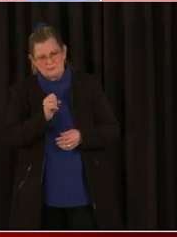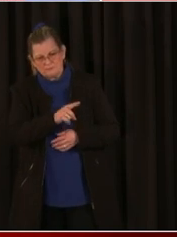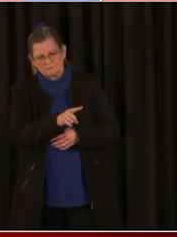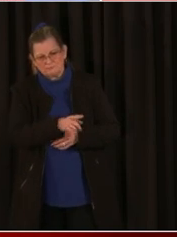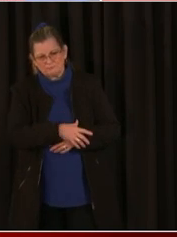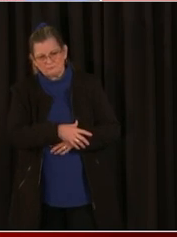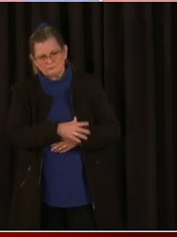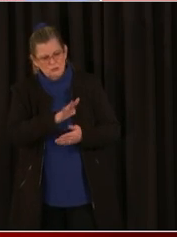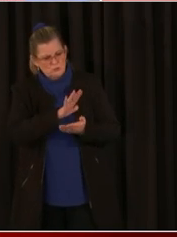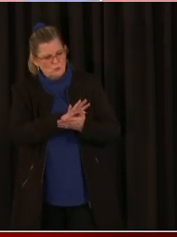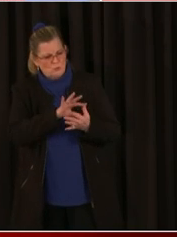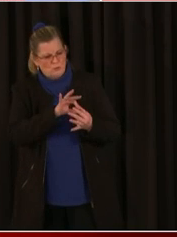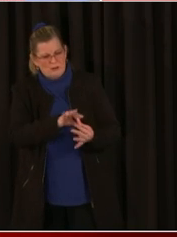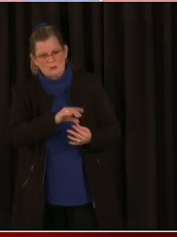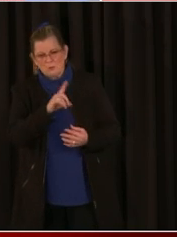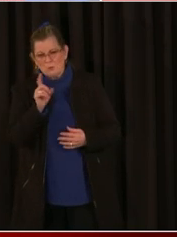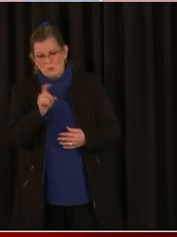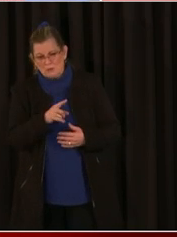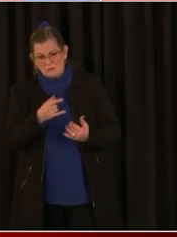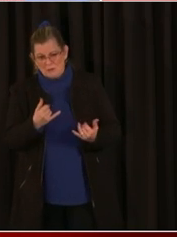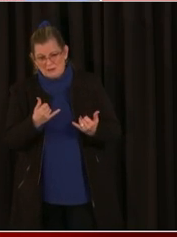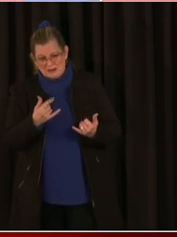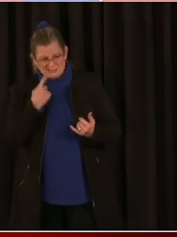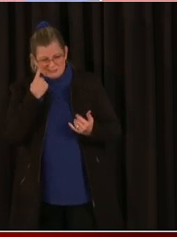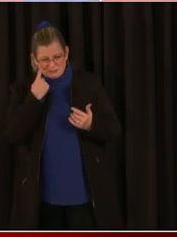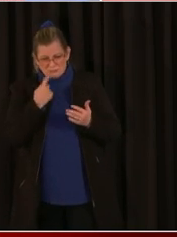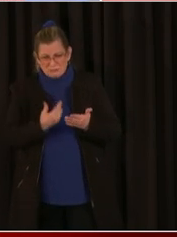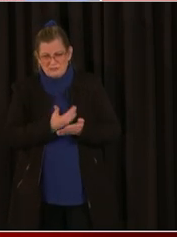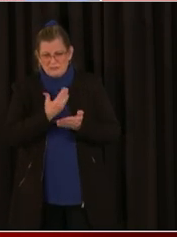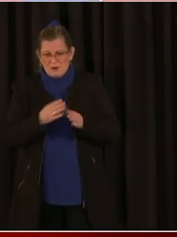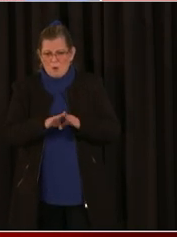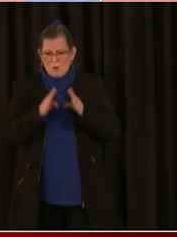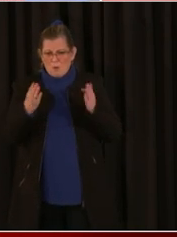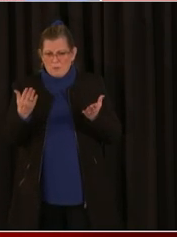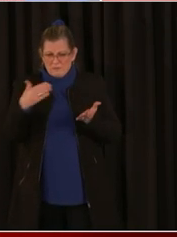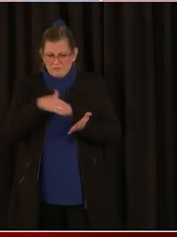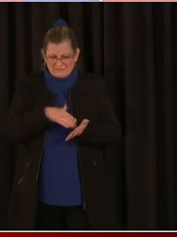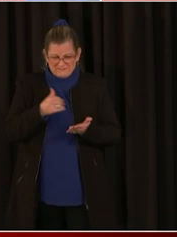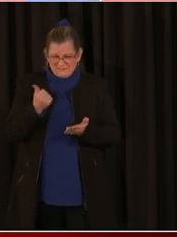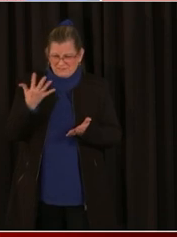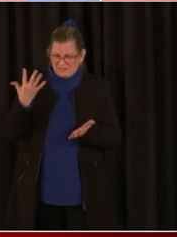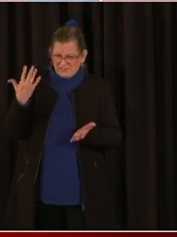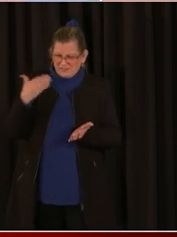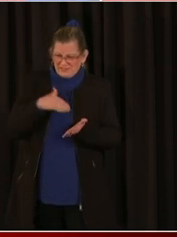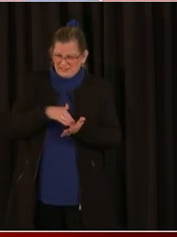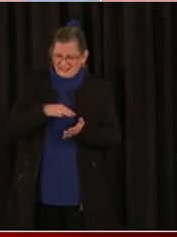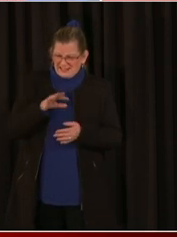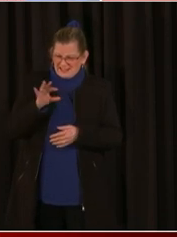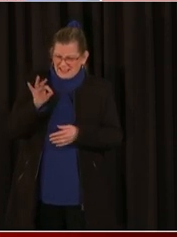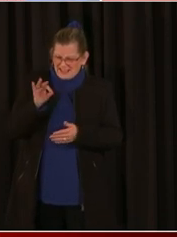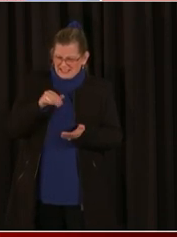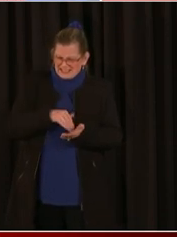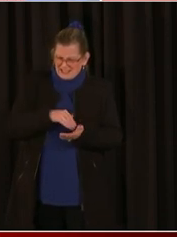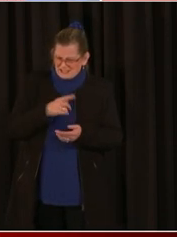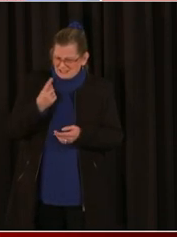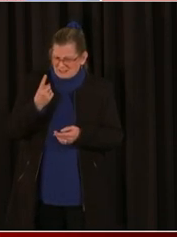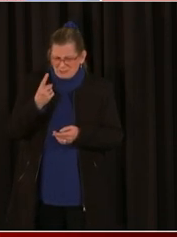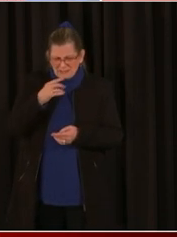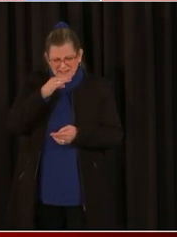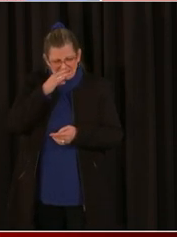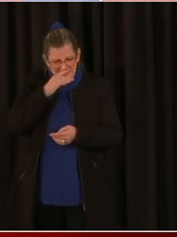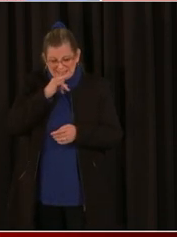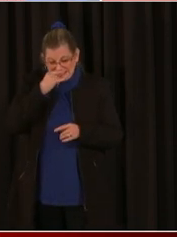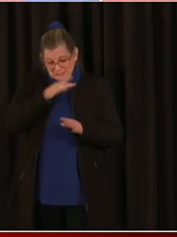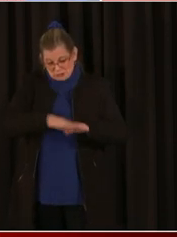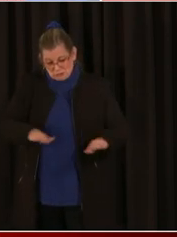know that right now the reopening plan has a cap at 15,000. There's about last I checked, 9,000 something kids